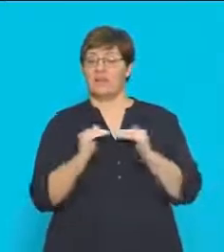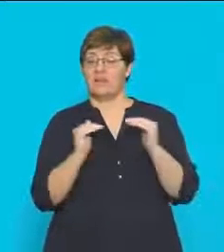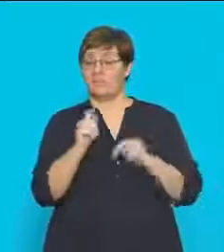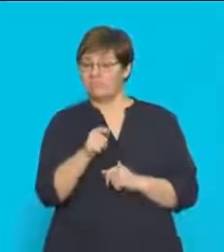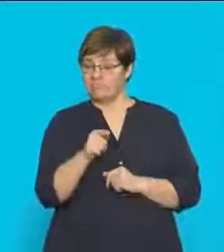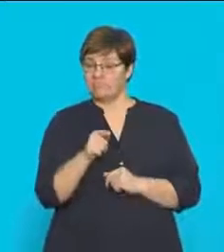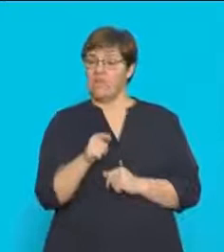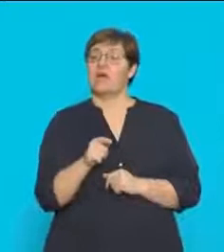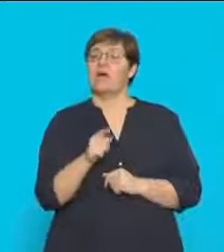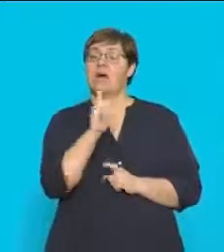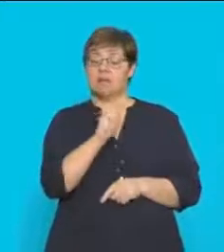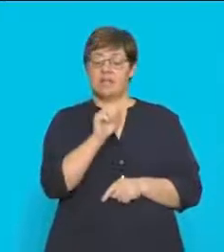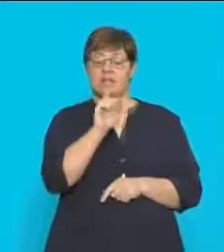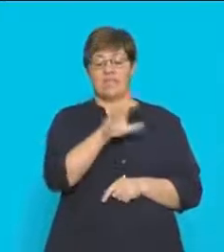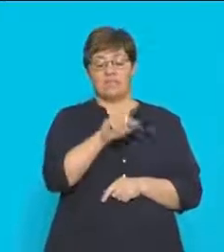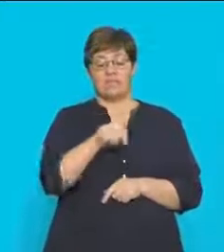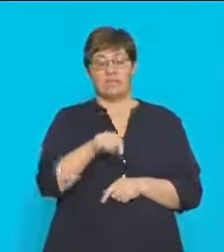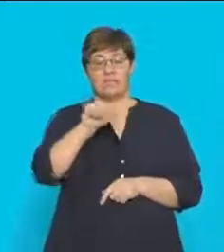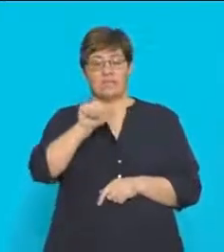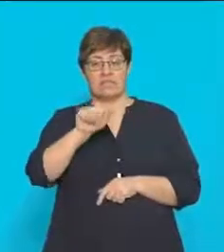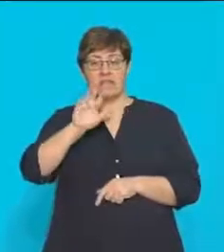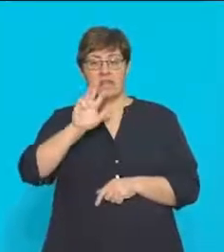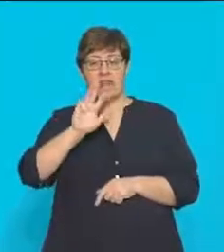equals, the answer we get on our calculator is